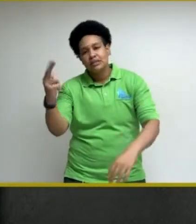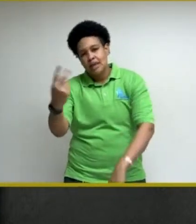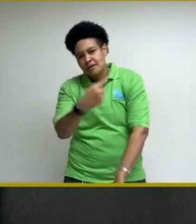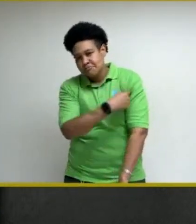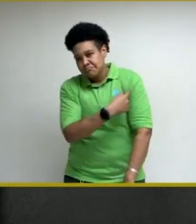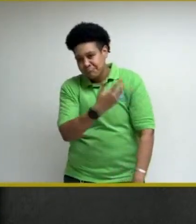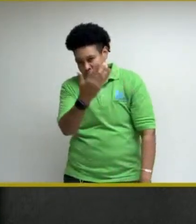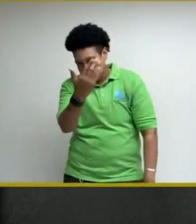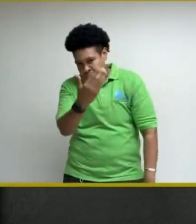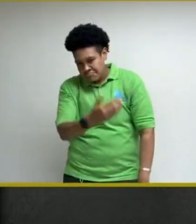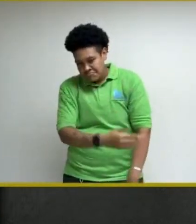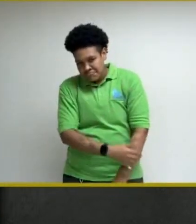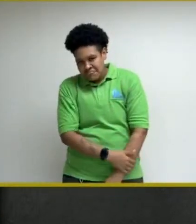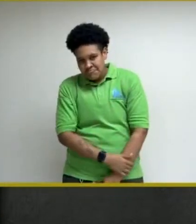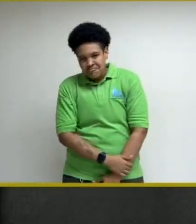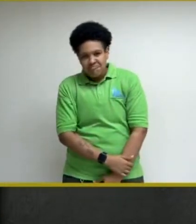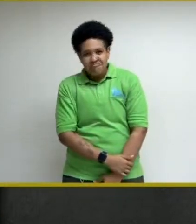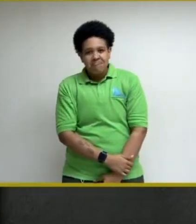dose.